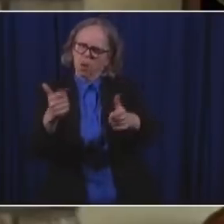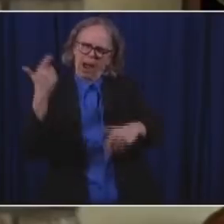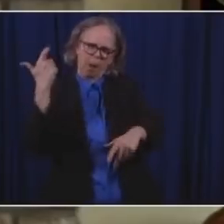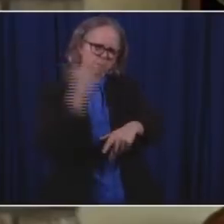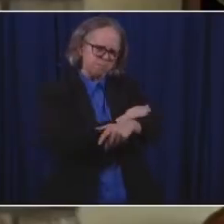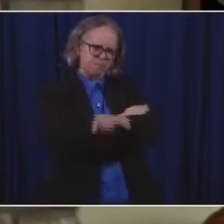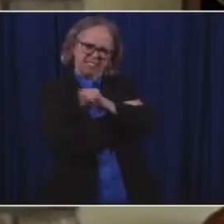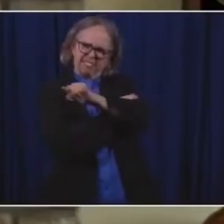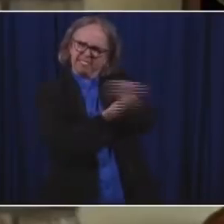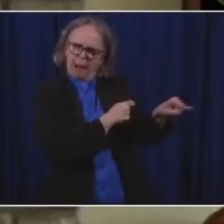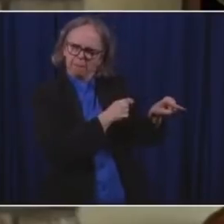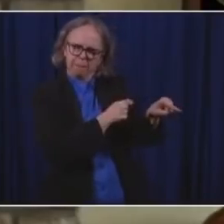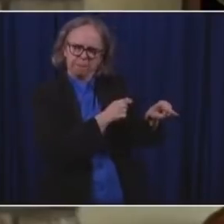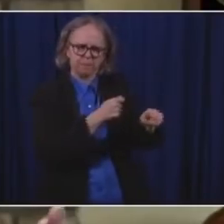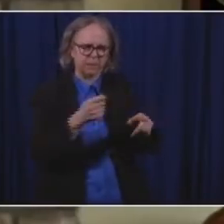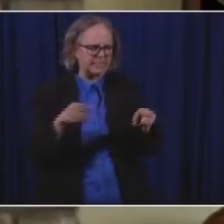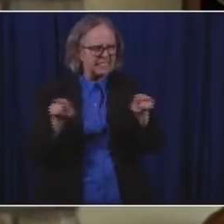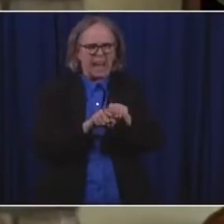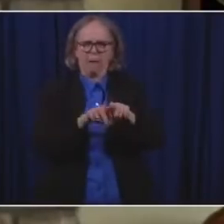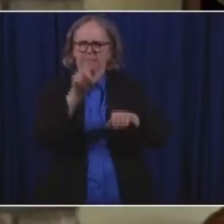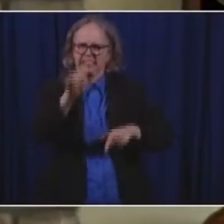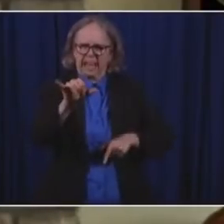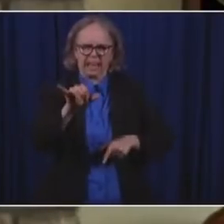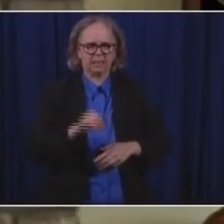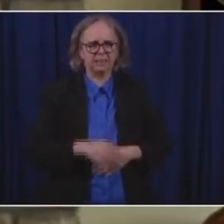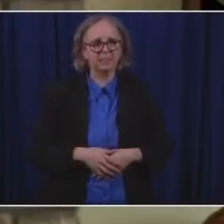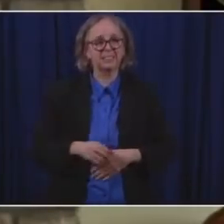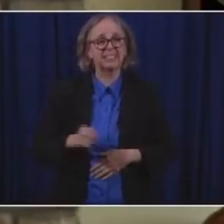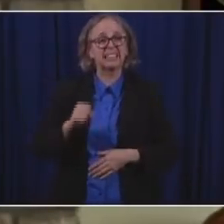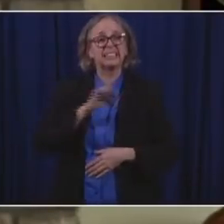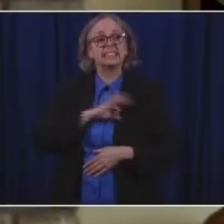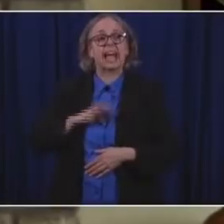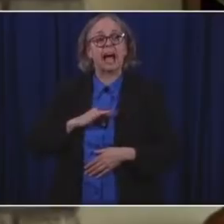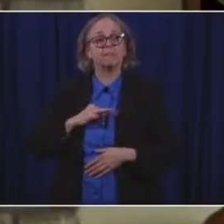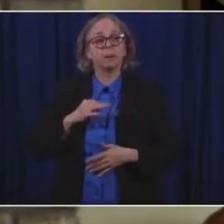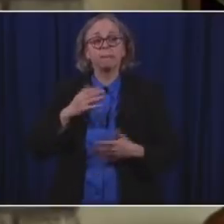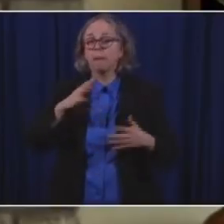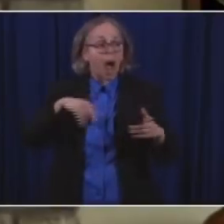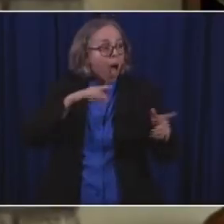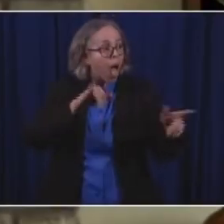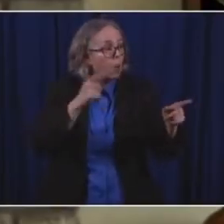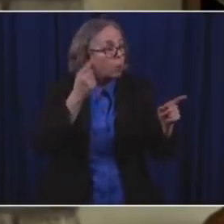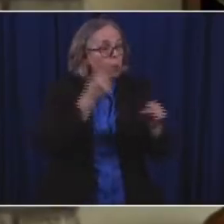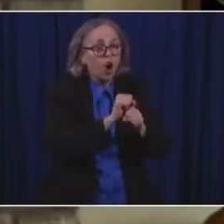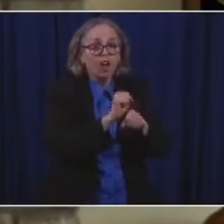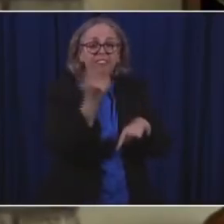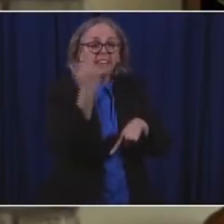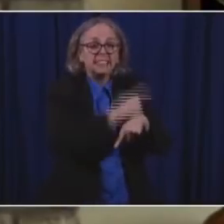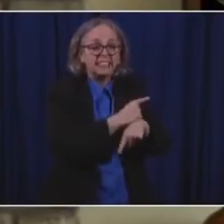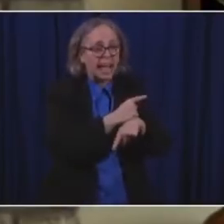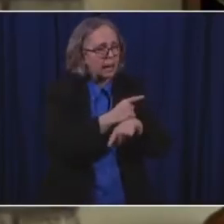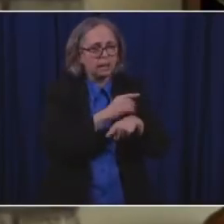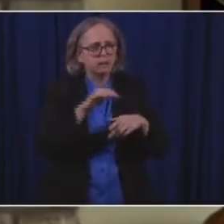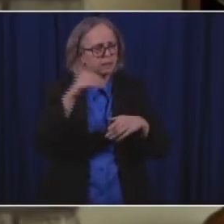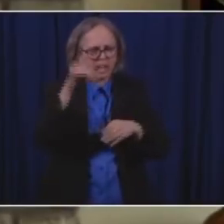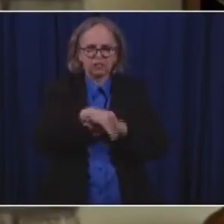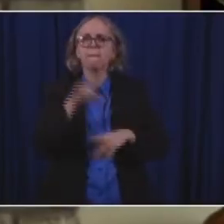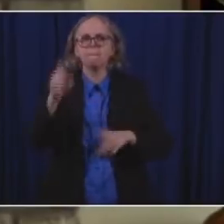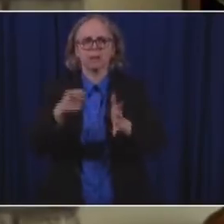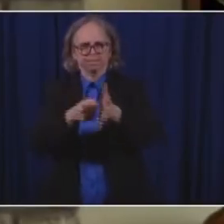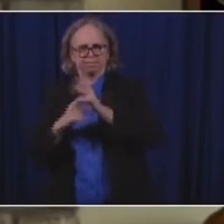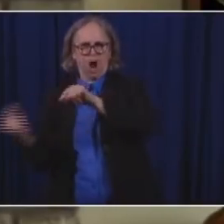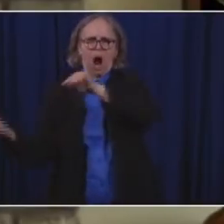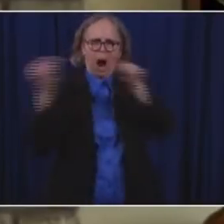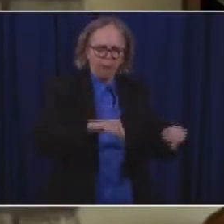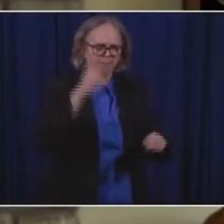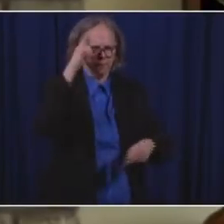people will be asked to come in and staff if they're not on that shift or not that particular day. We're going to try to